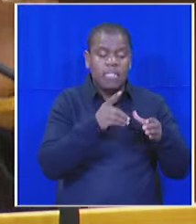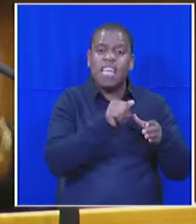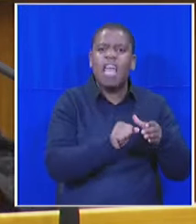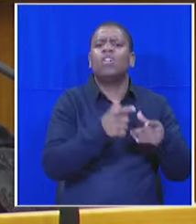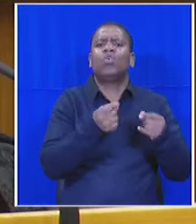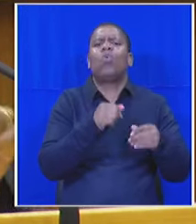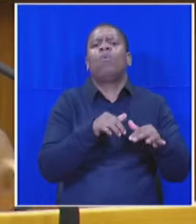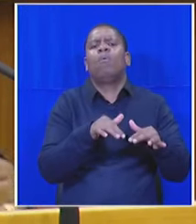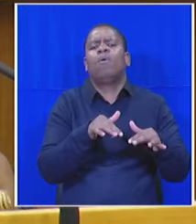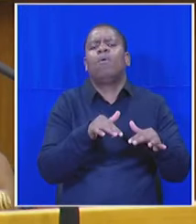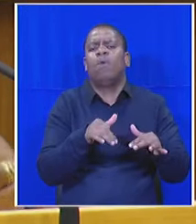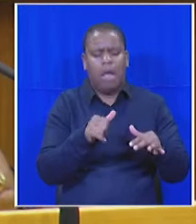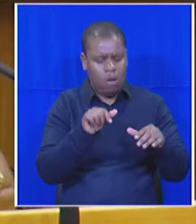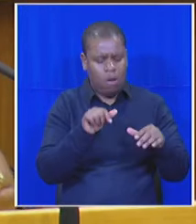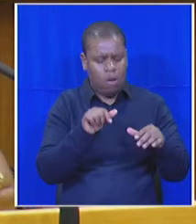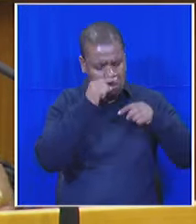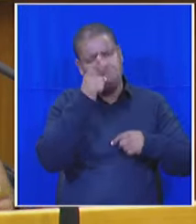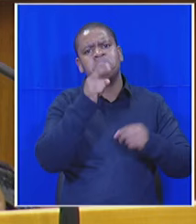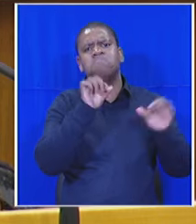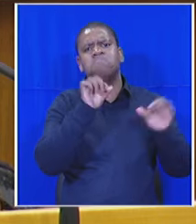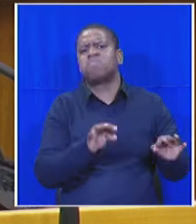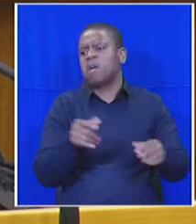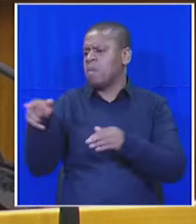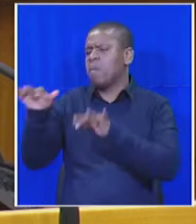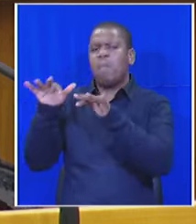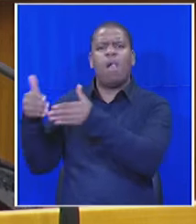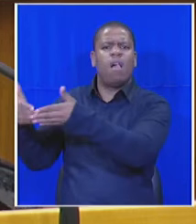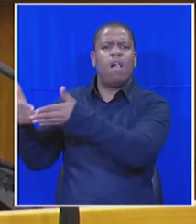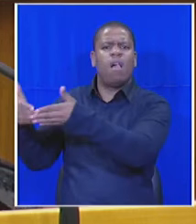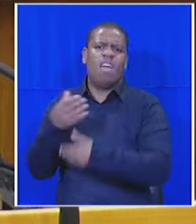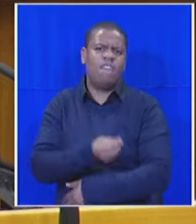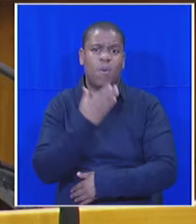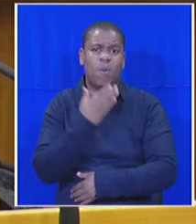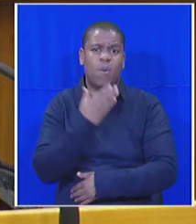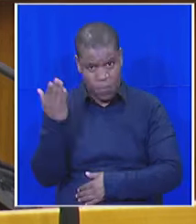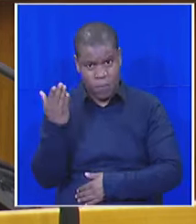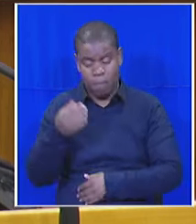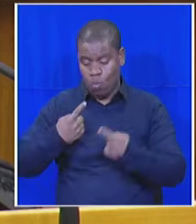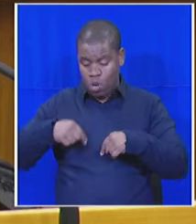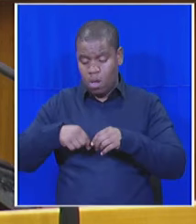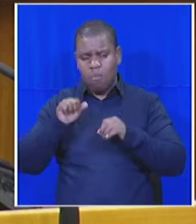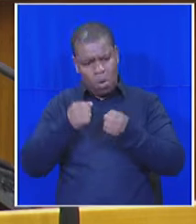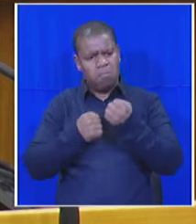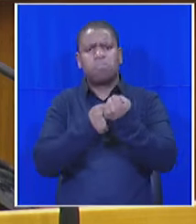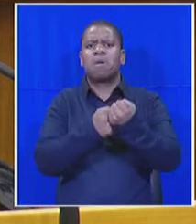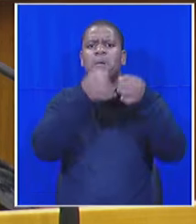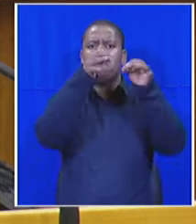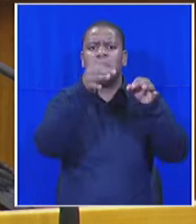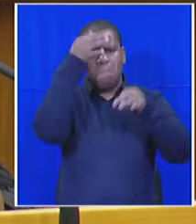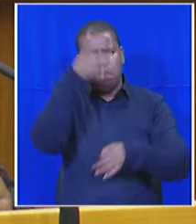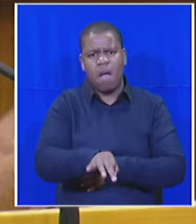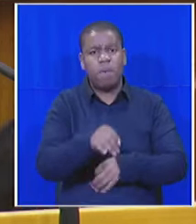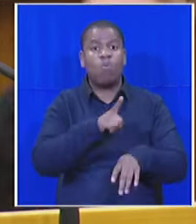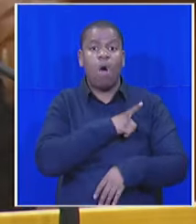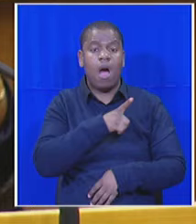Abanandzaba nebantu. So for thina ukuthi sibe na hulumende kufanele siphasise ibudget. So ningazami